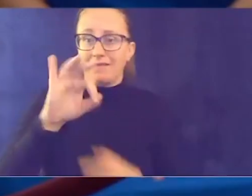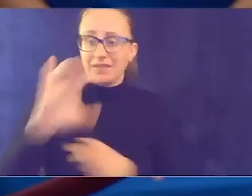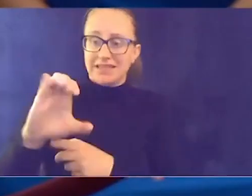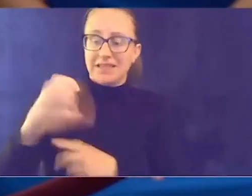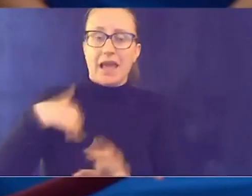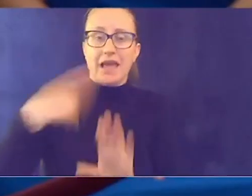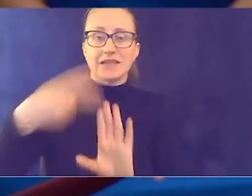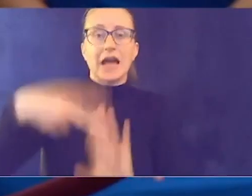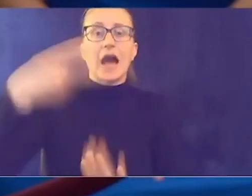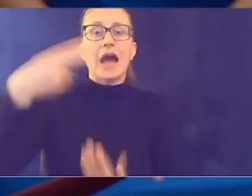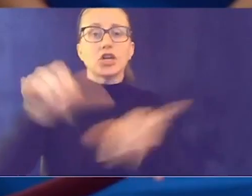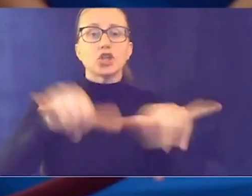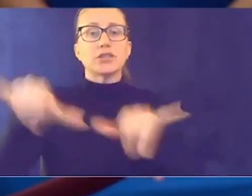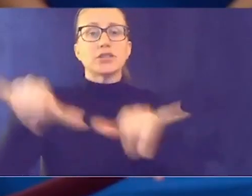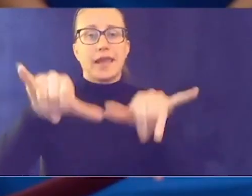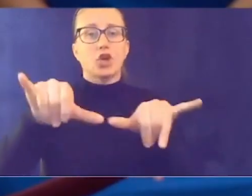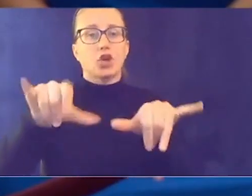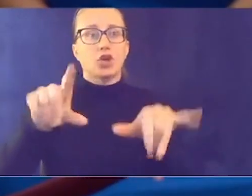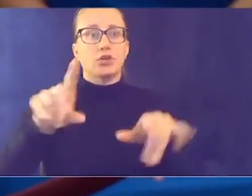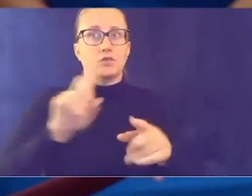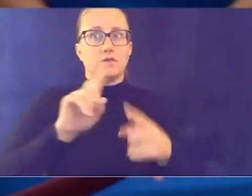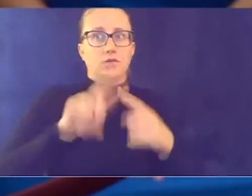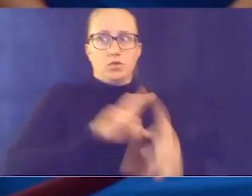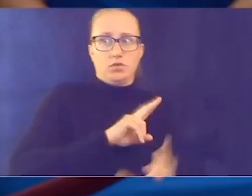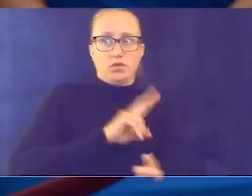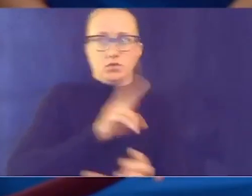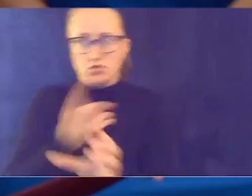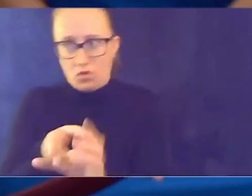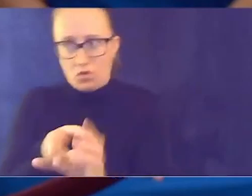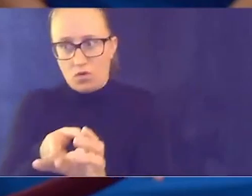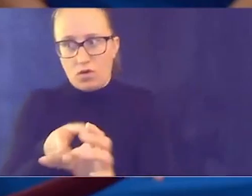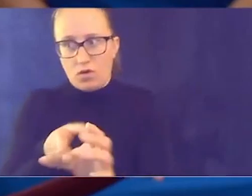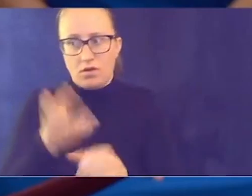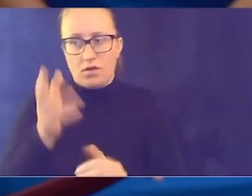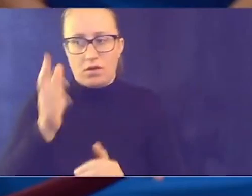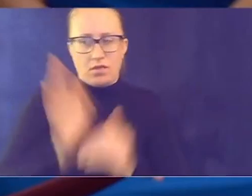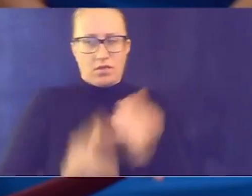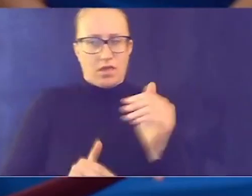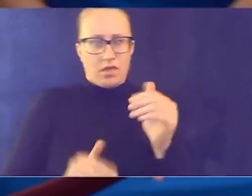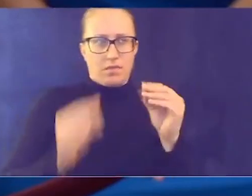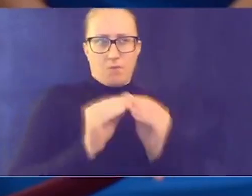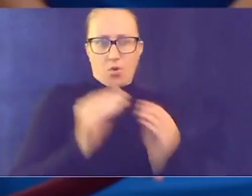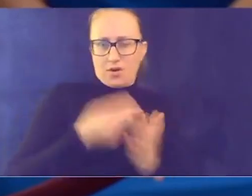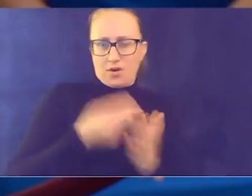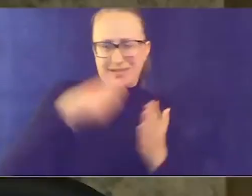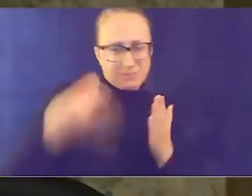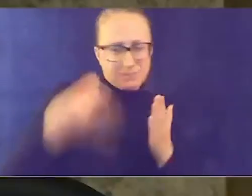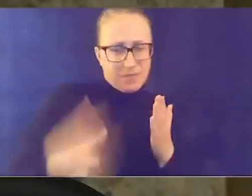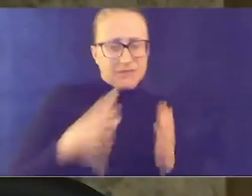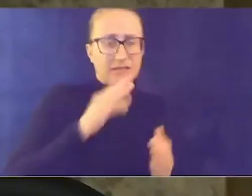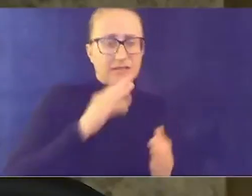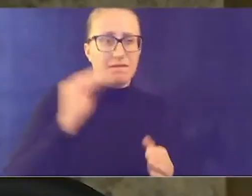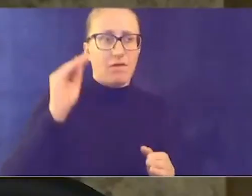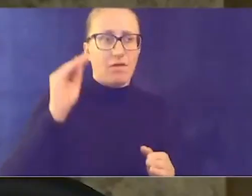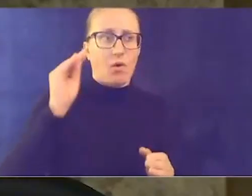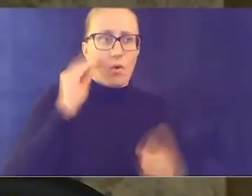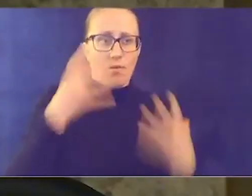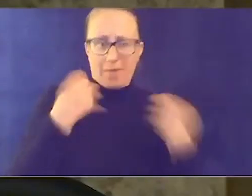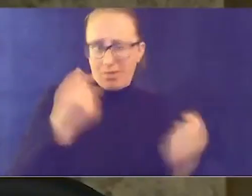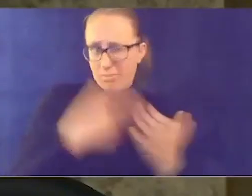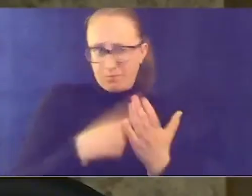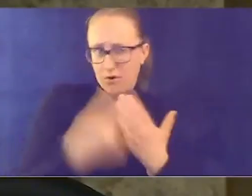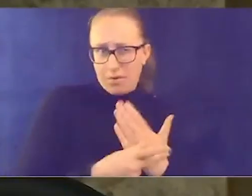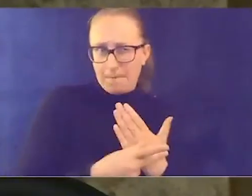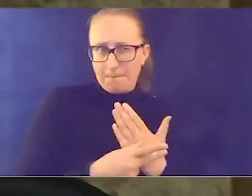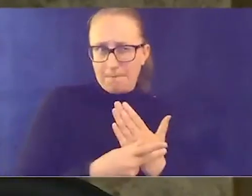to become a part of than the more expensive Homemaker Home Health program. I appreciate that. I'm going to cut you off because yes, sir. We're